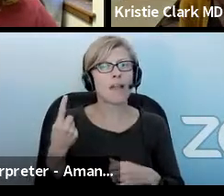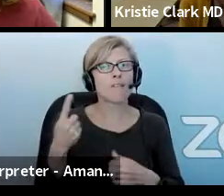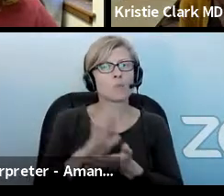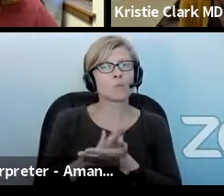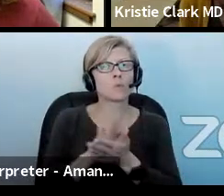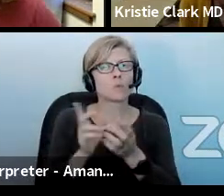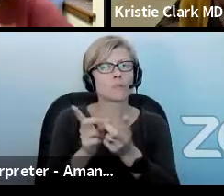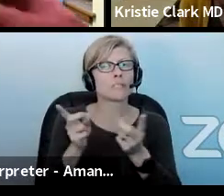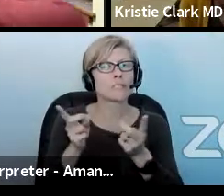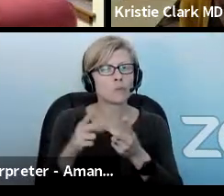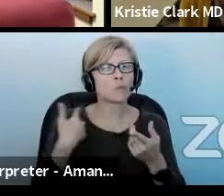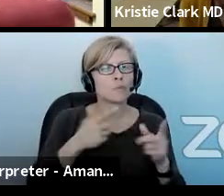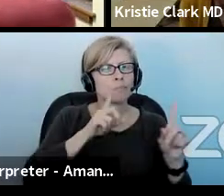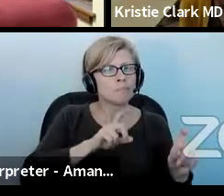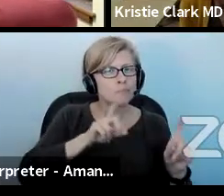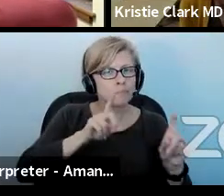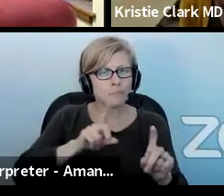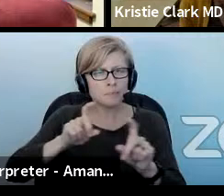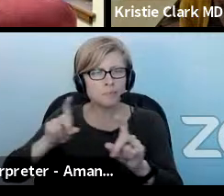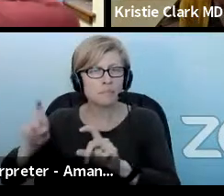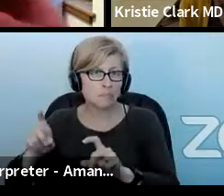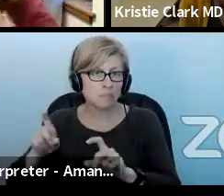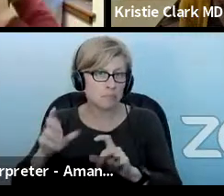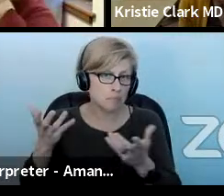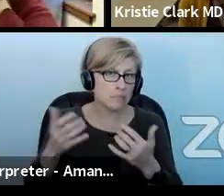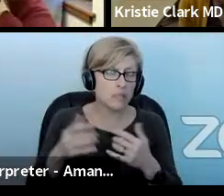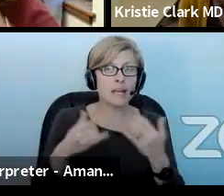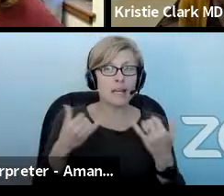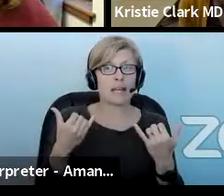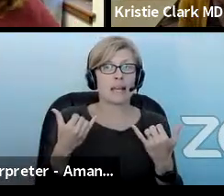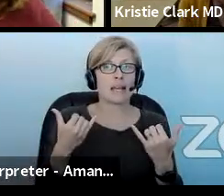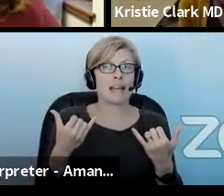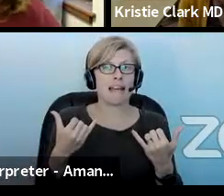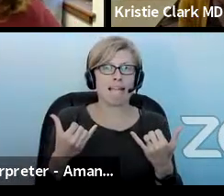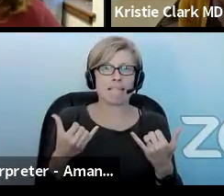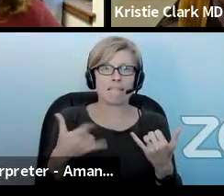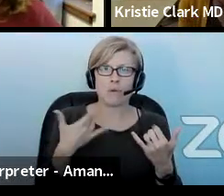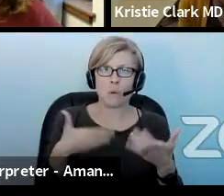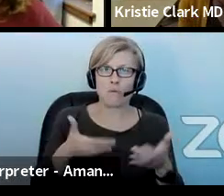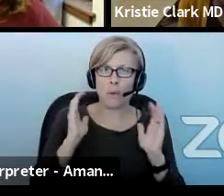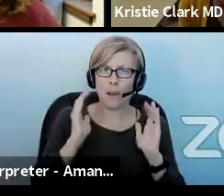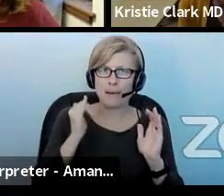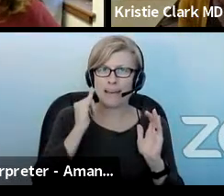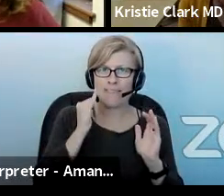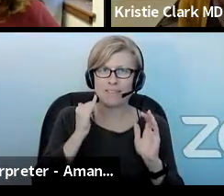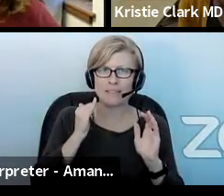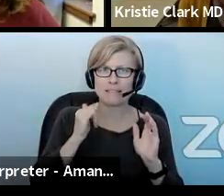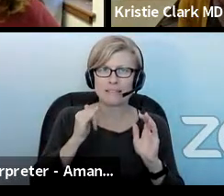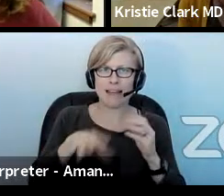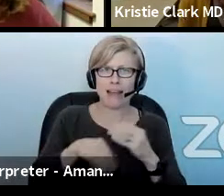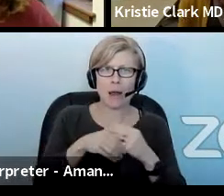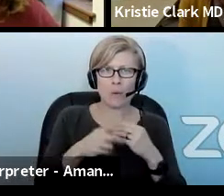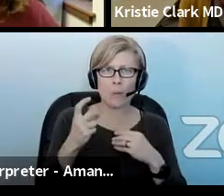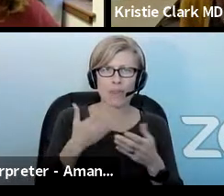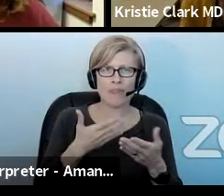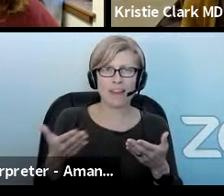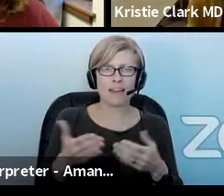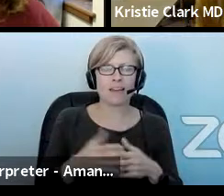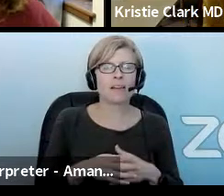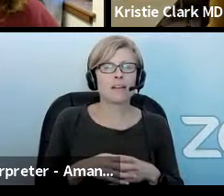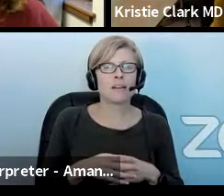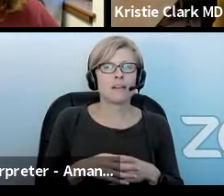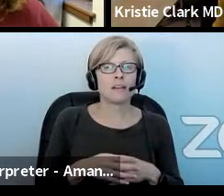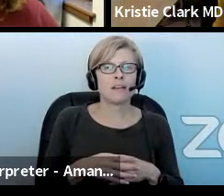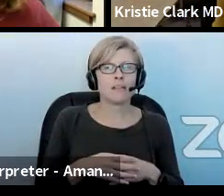we're piloting. But now it might be overwhelming to put another thing on people's plate, but at least